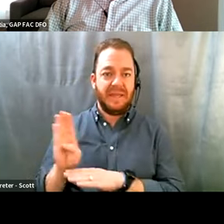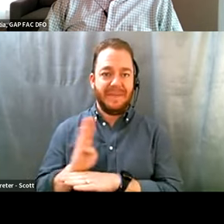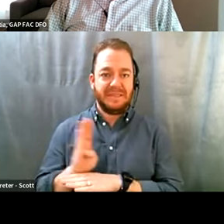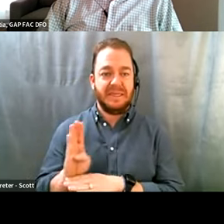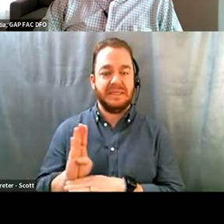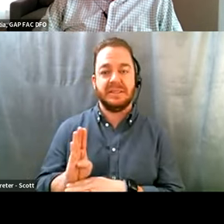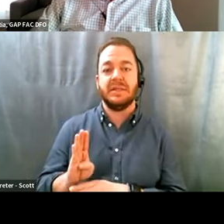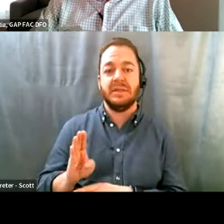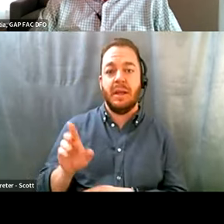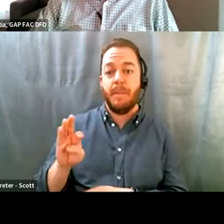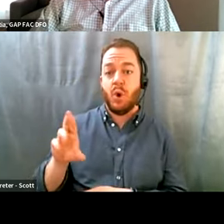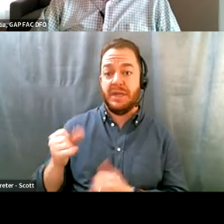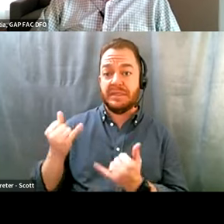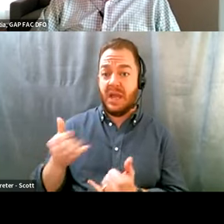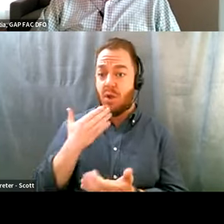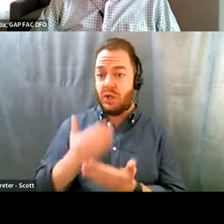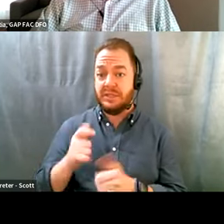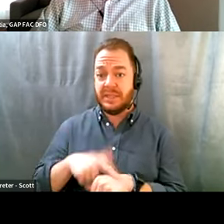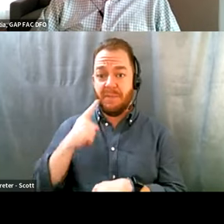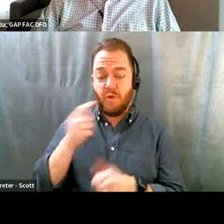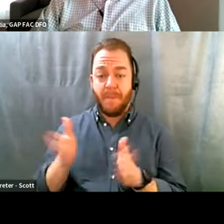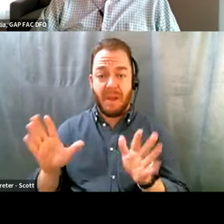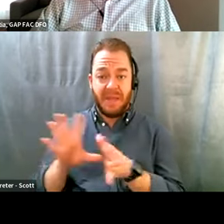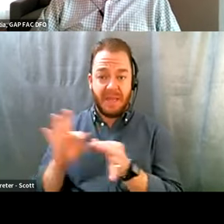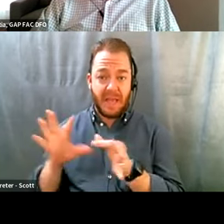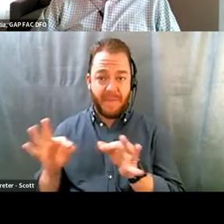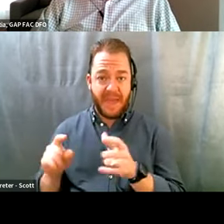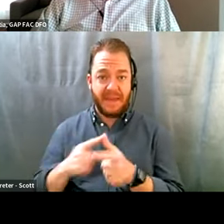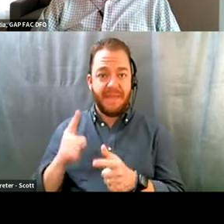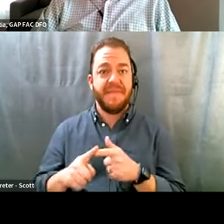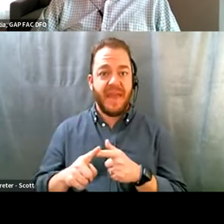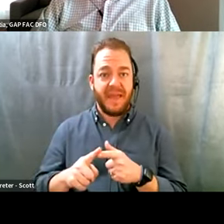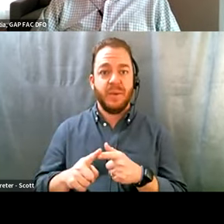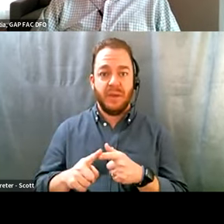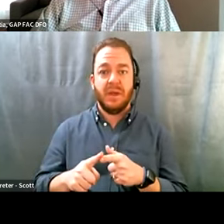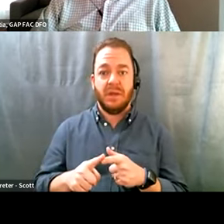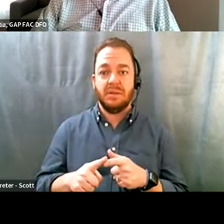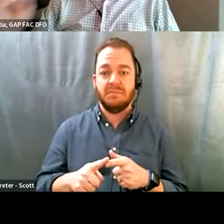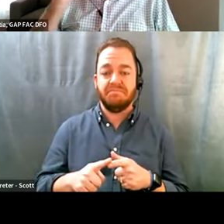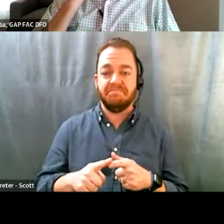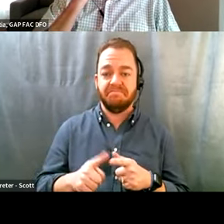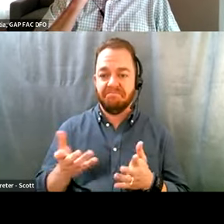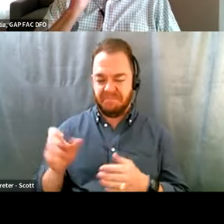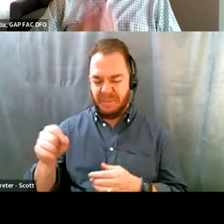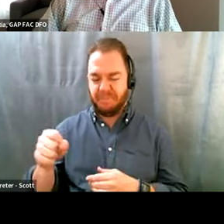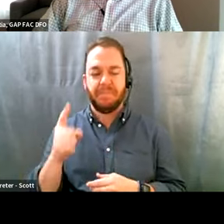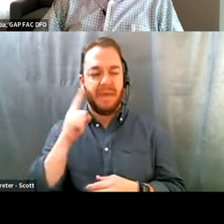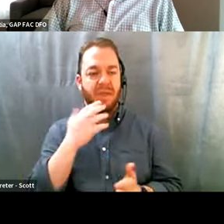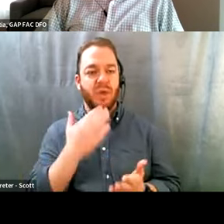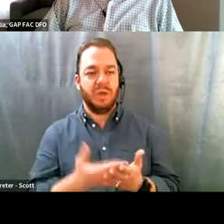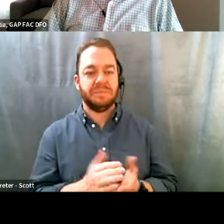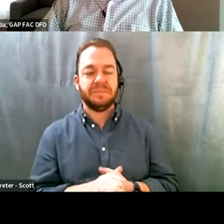Boris, you think now would be a good time for public comment, and then we can gear up into sentiment? Yeah, I think that would be good.